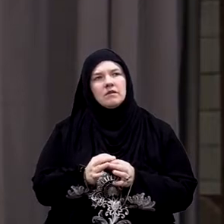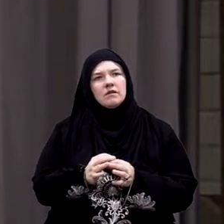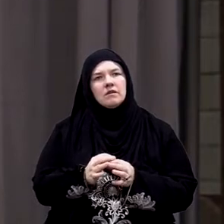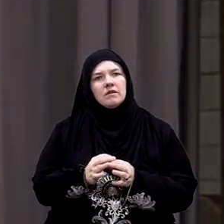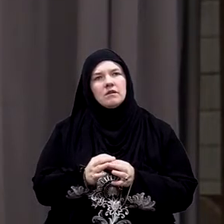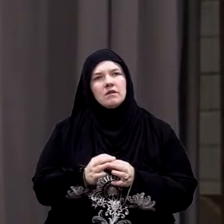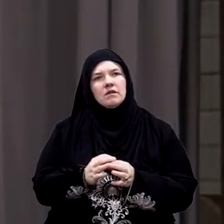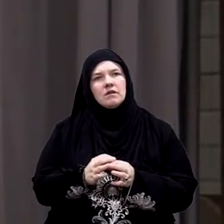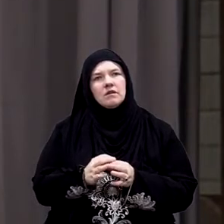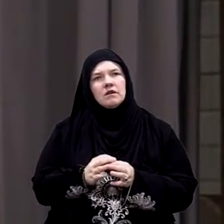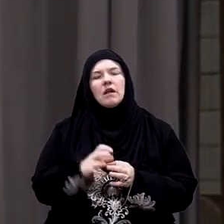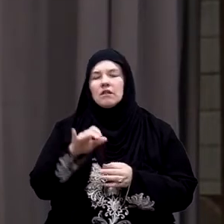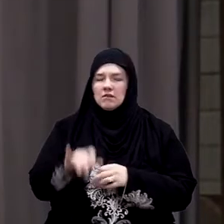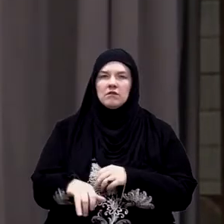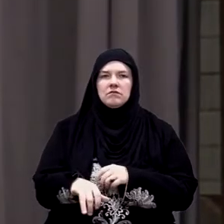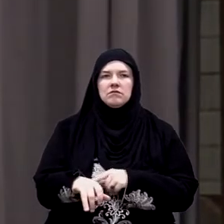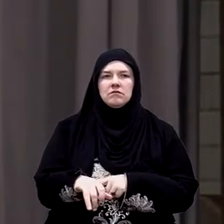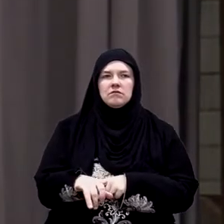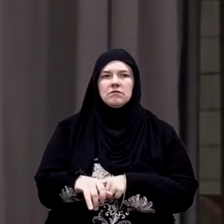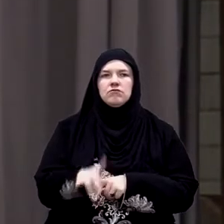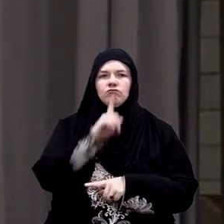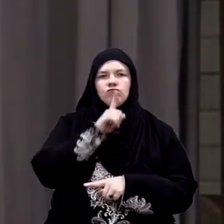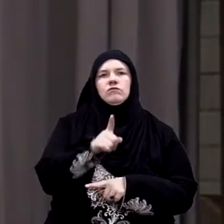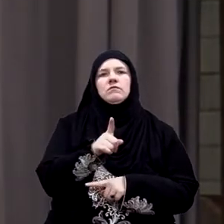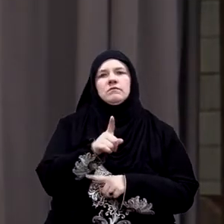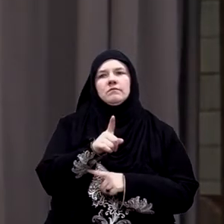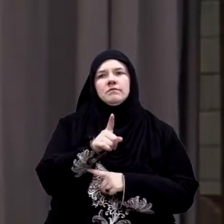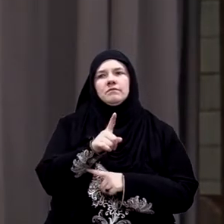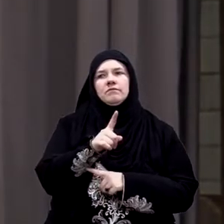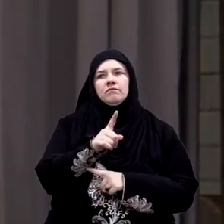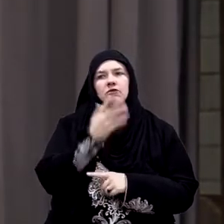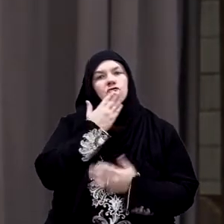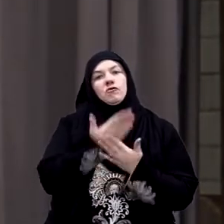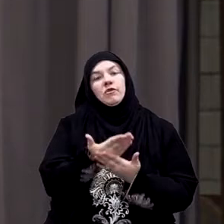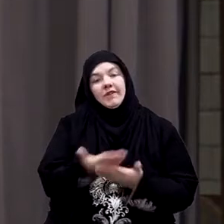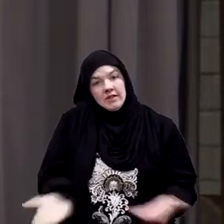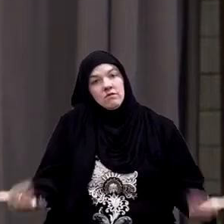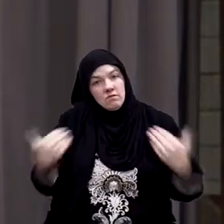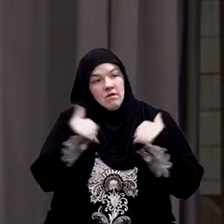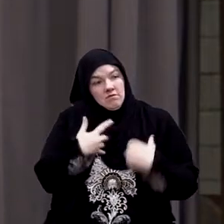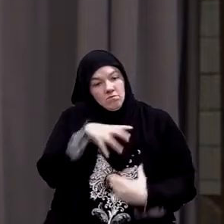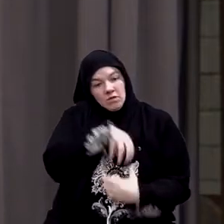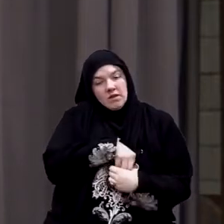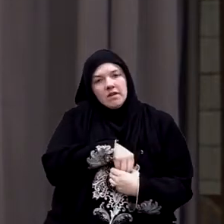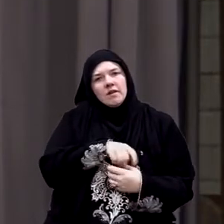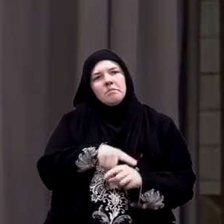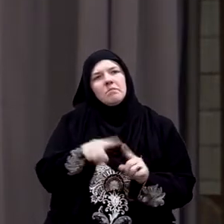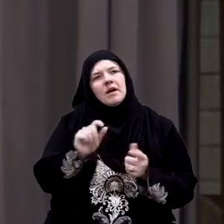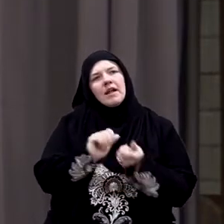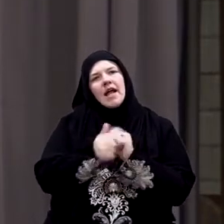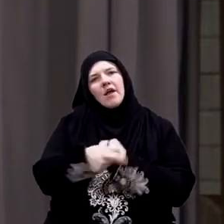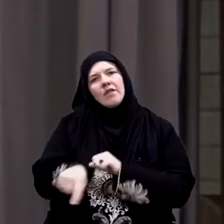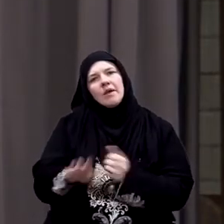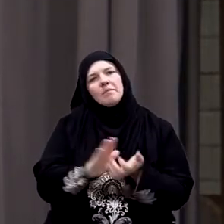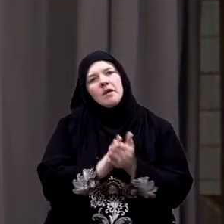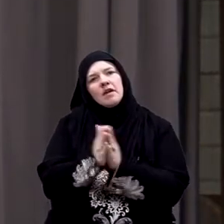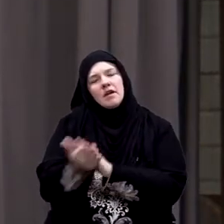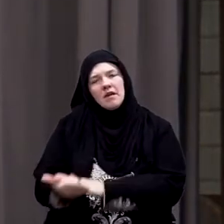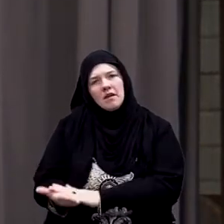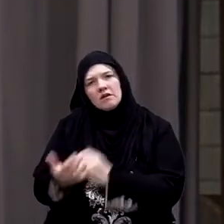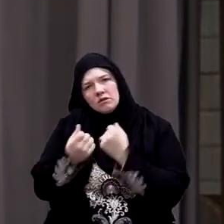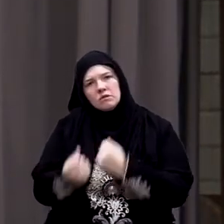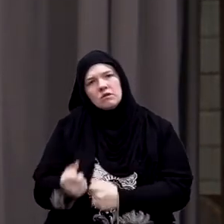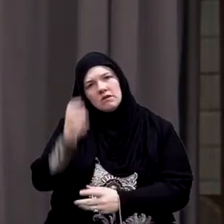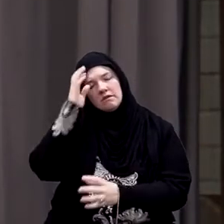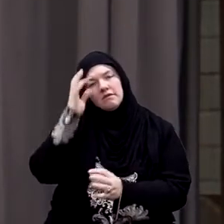And that's a very thoughtful principle to have. But how they become